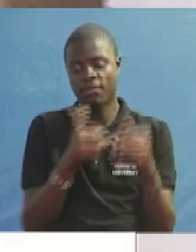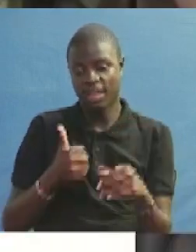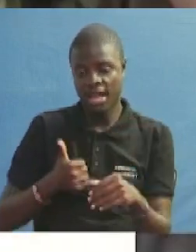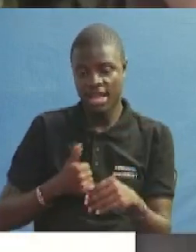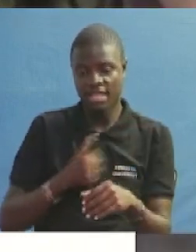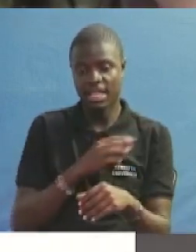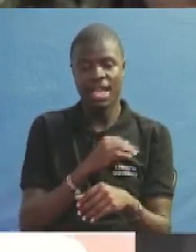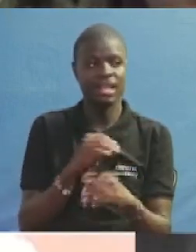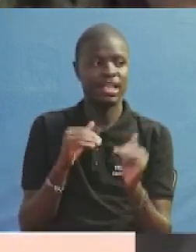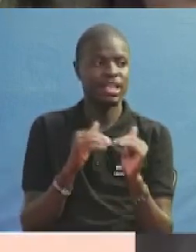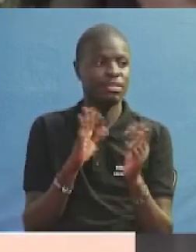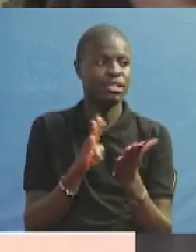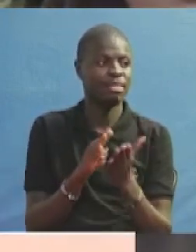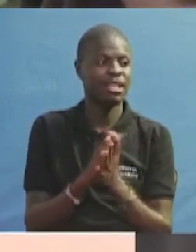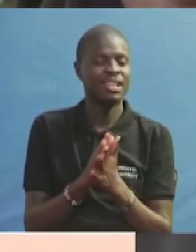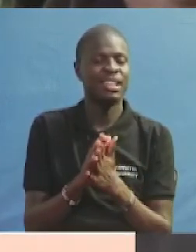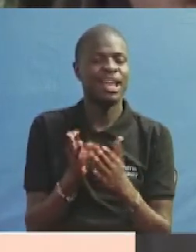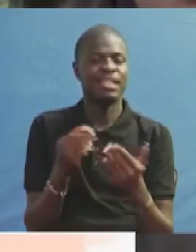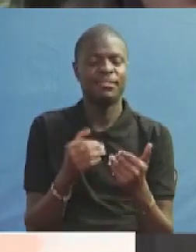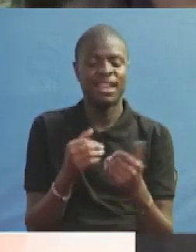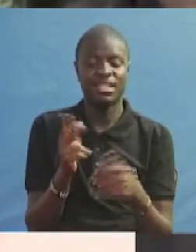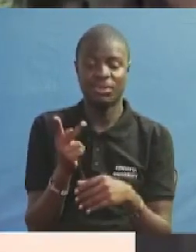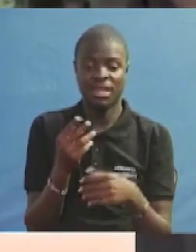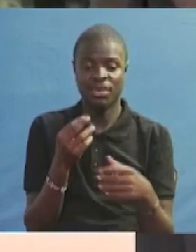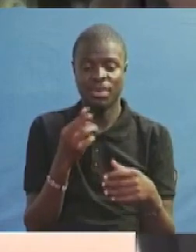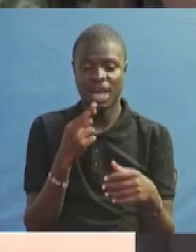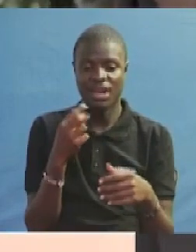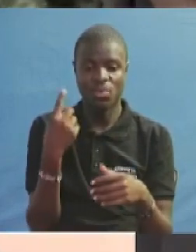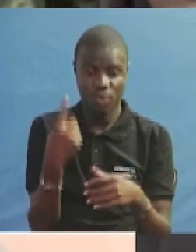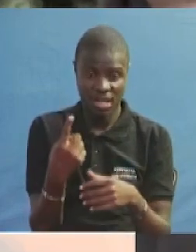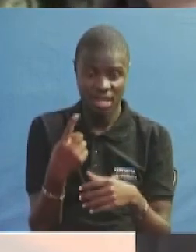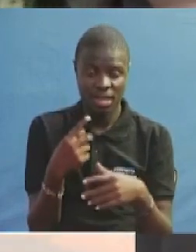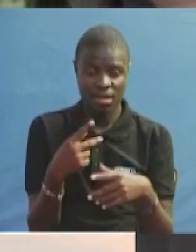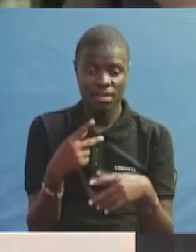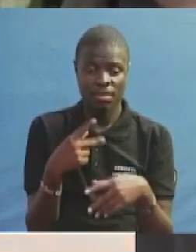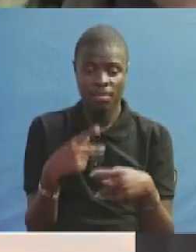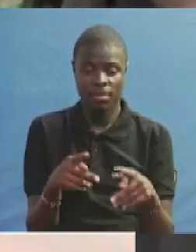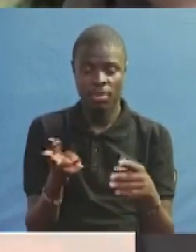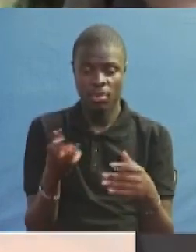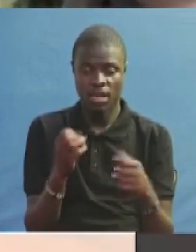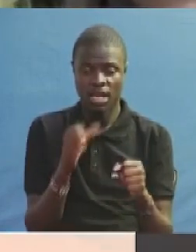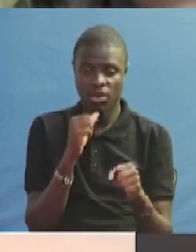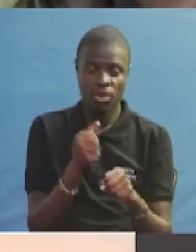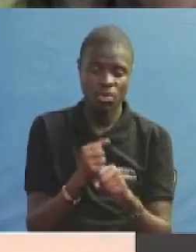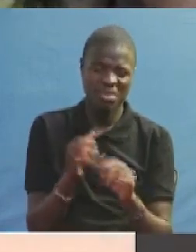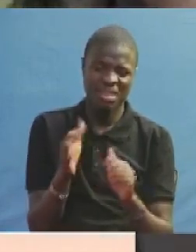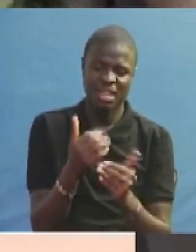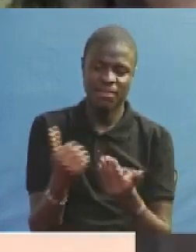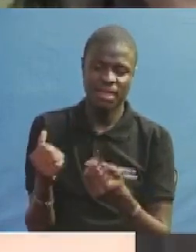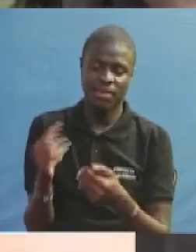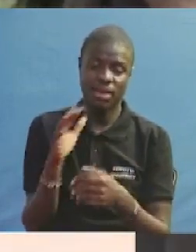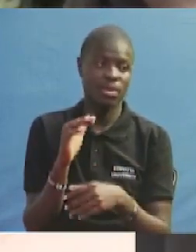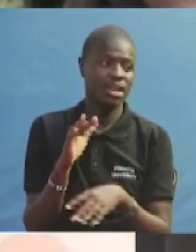Mastercard. Shuleni. You know, as far as Kenya, we are just one entity and we cannot be able to do everything. So we are